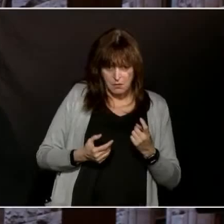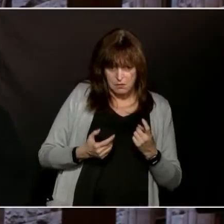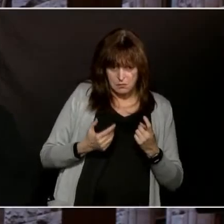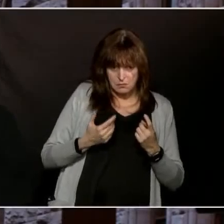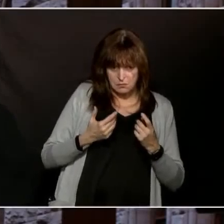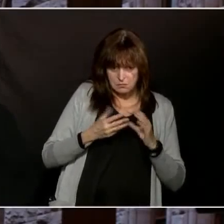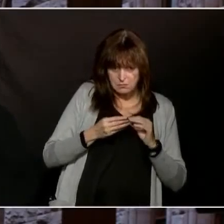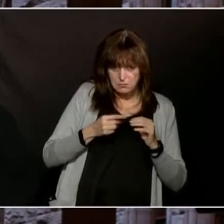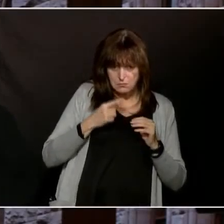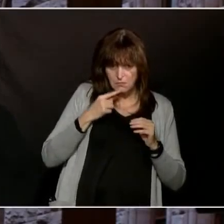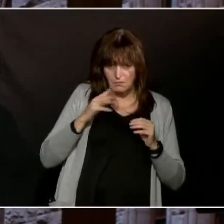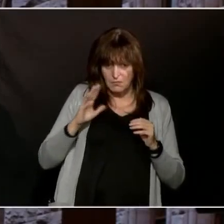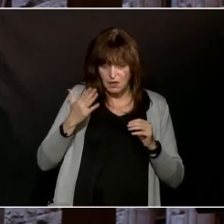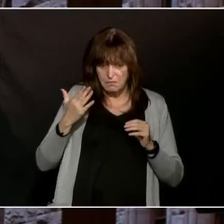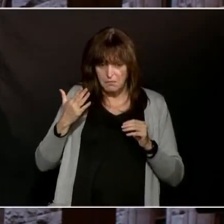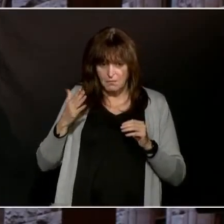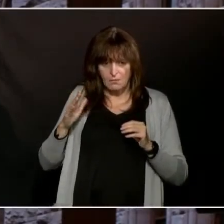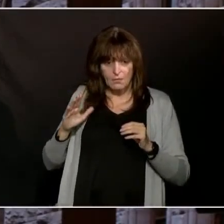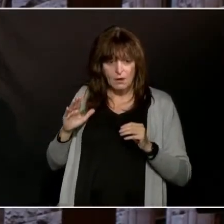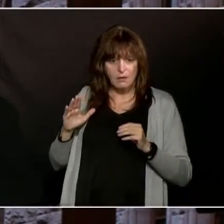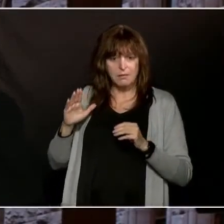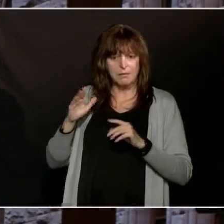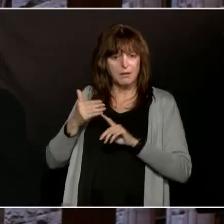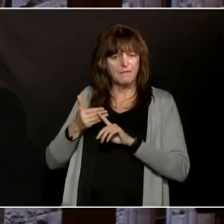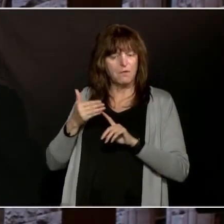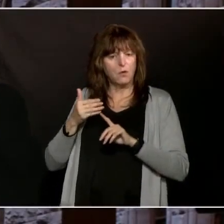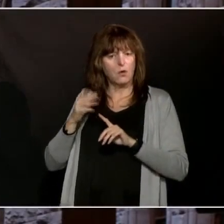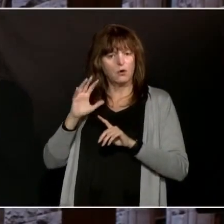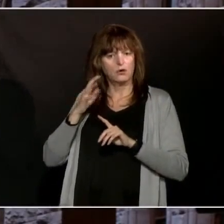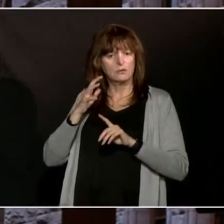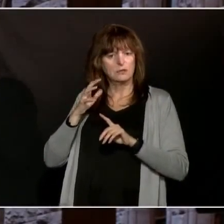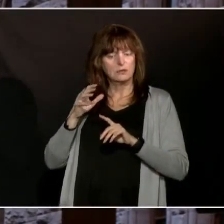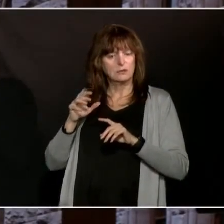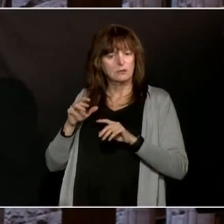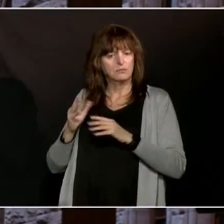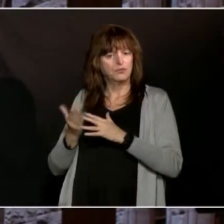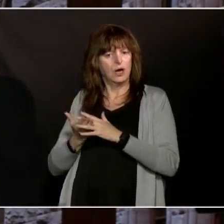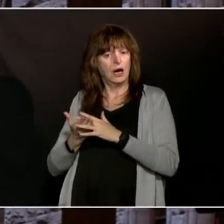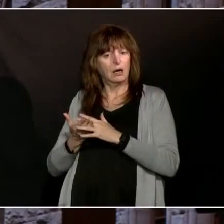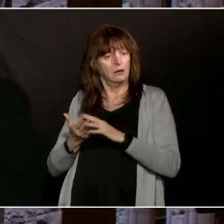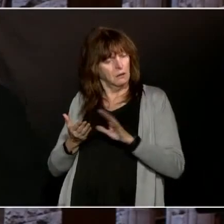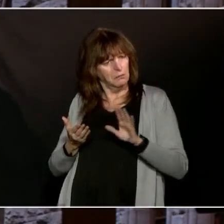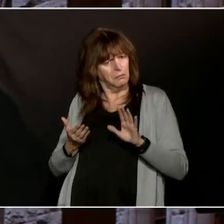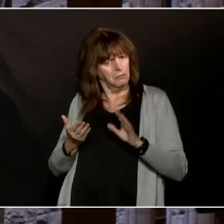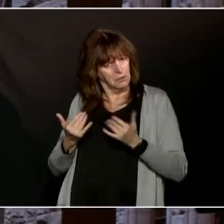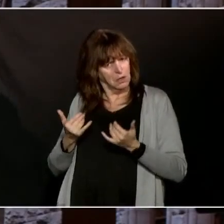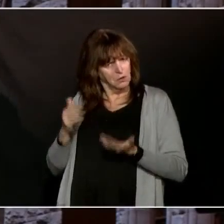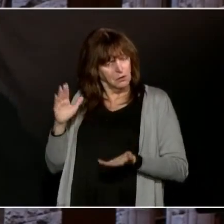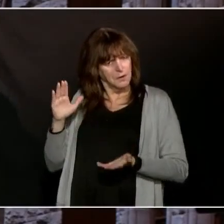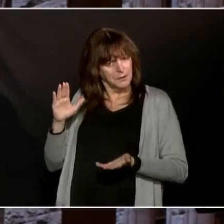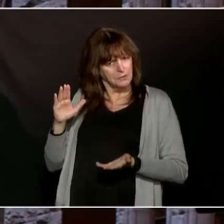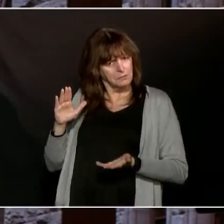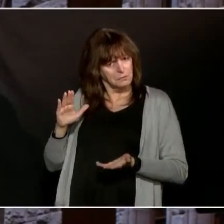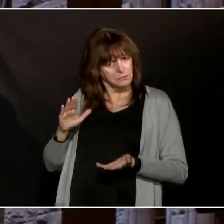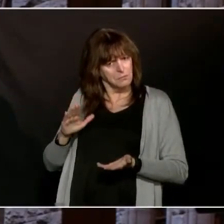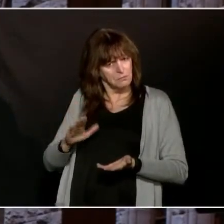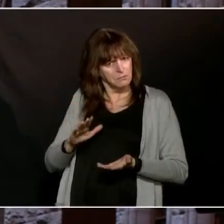break in December. That's not correct. I'd like to correct that. The last time we were at